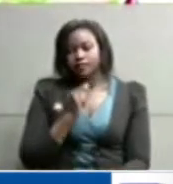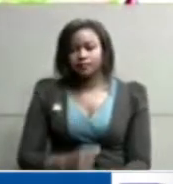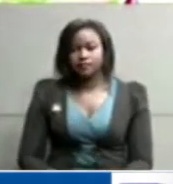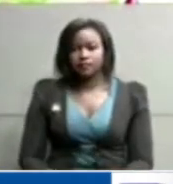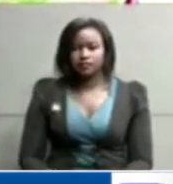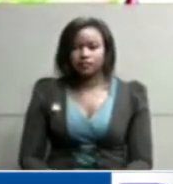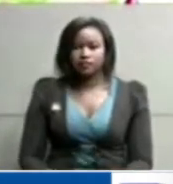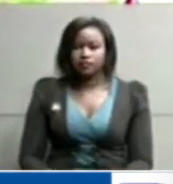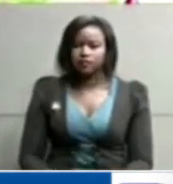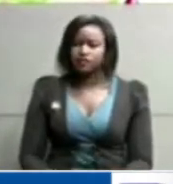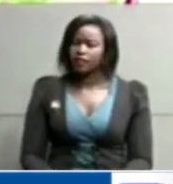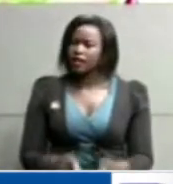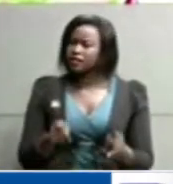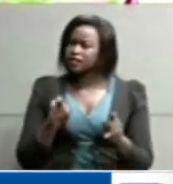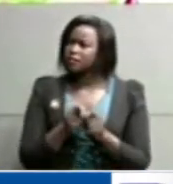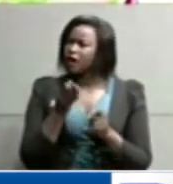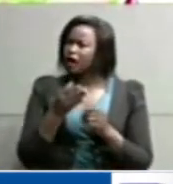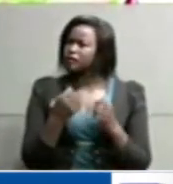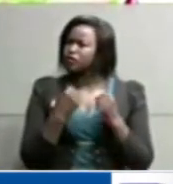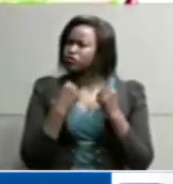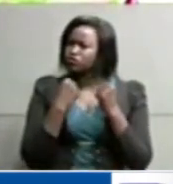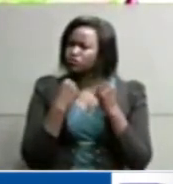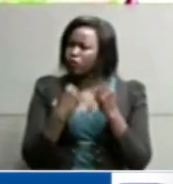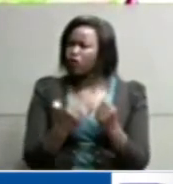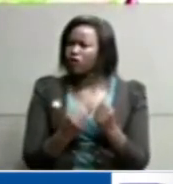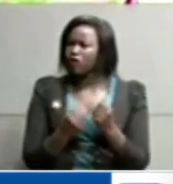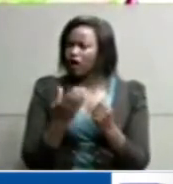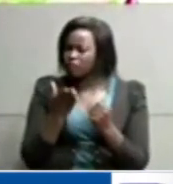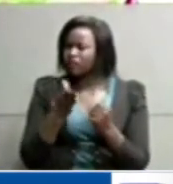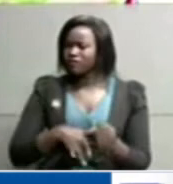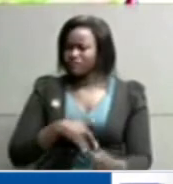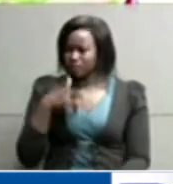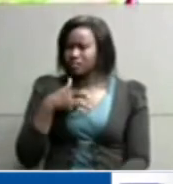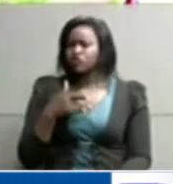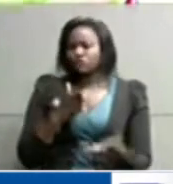So there's a strong likelihood that he picked it in Dubai,